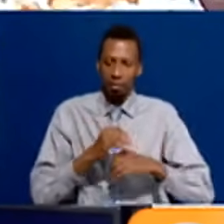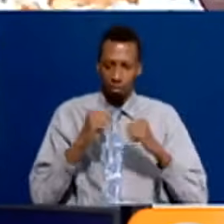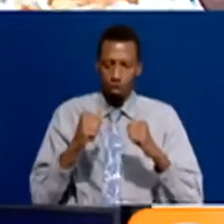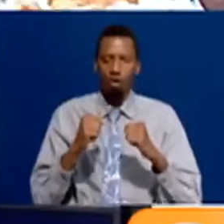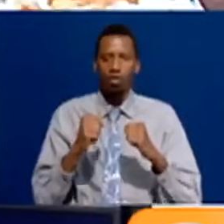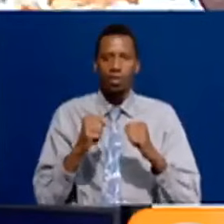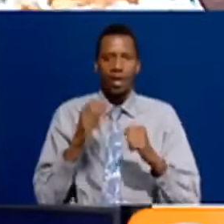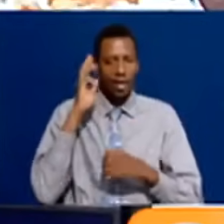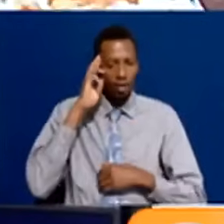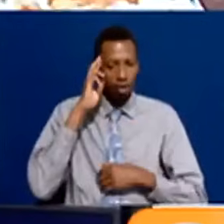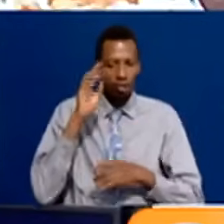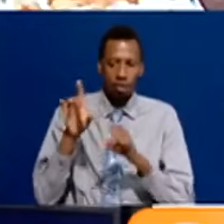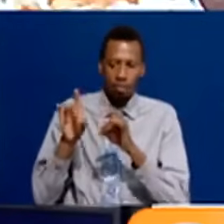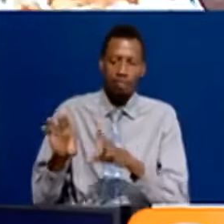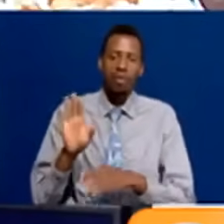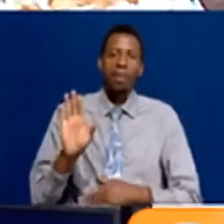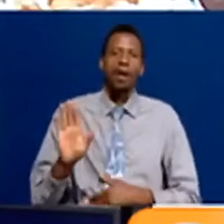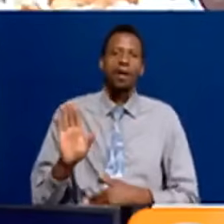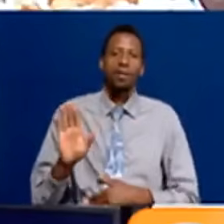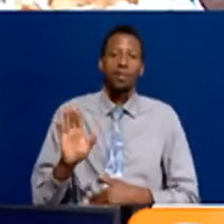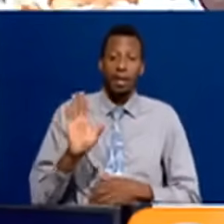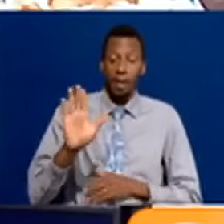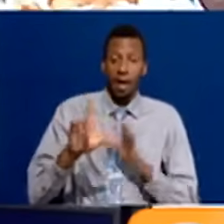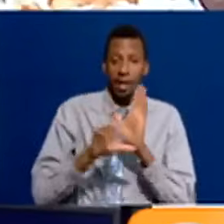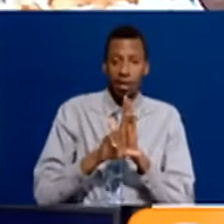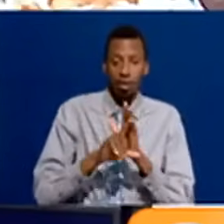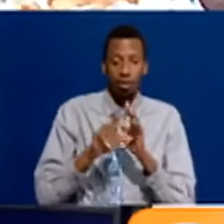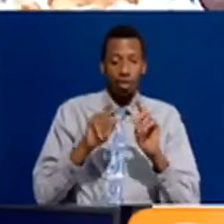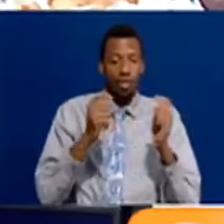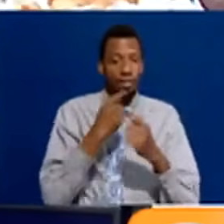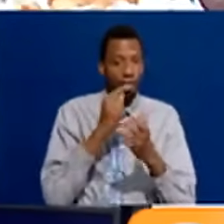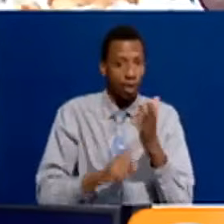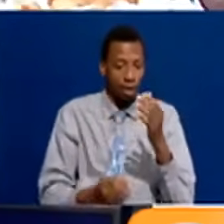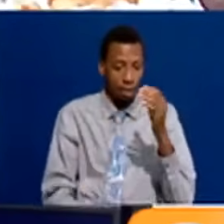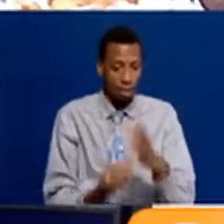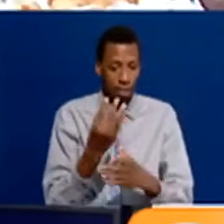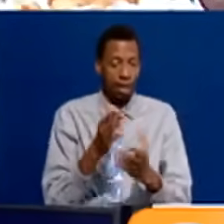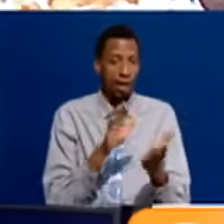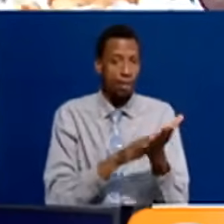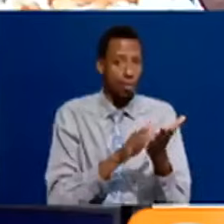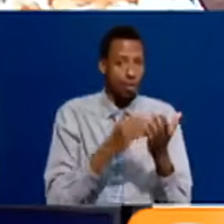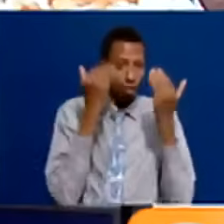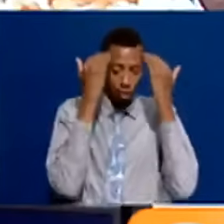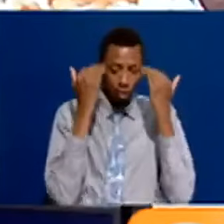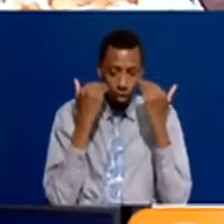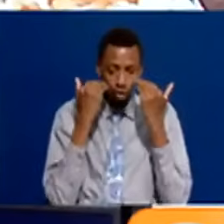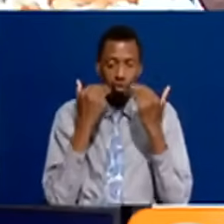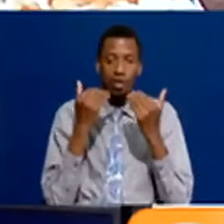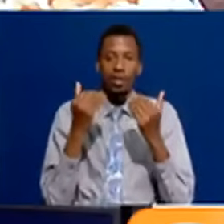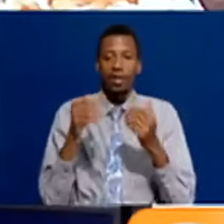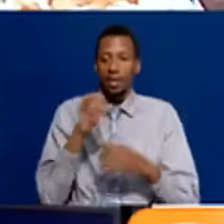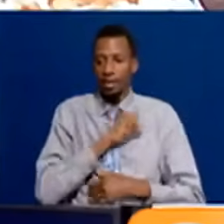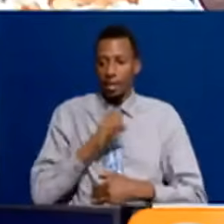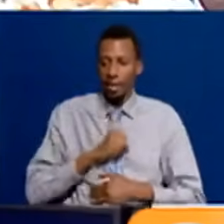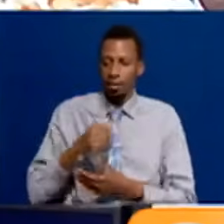motion. Meanwhile, the governor's legal team says it will lodge a petition in court to have the Senate barred from proceeding with the